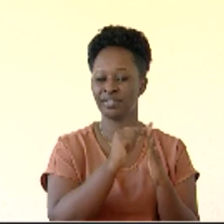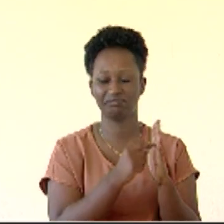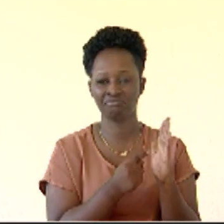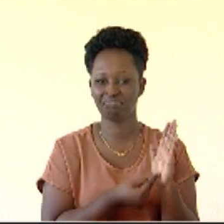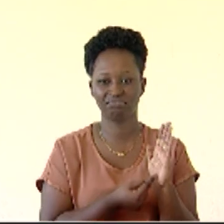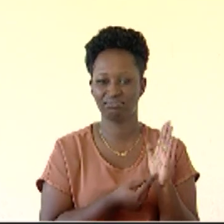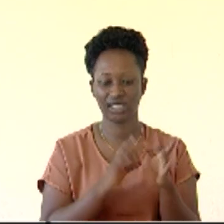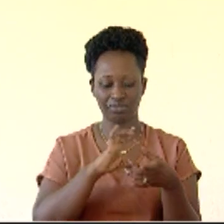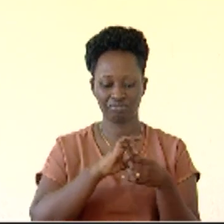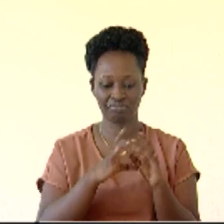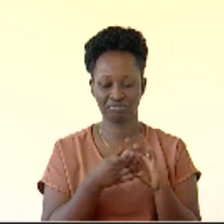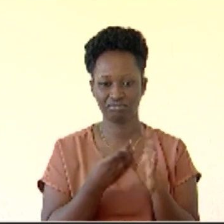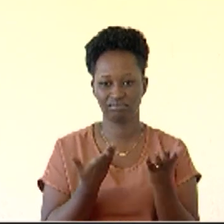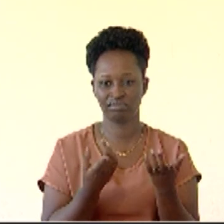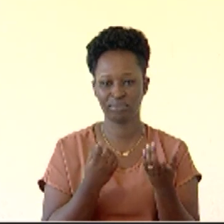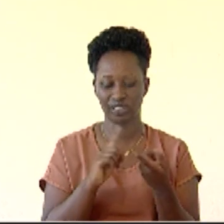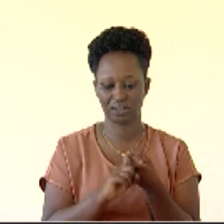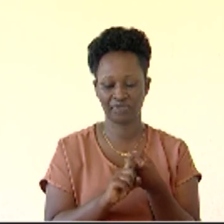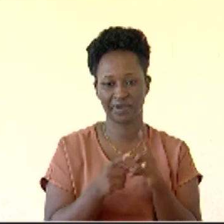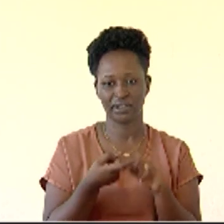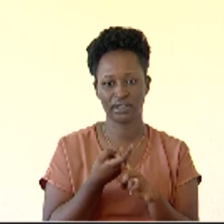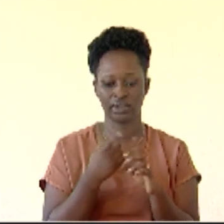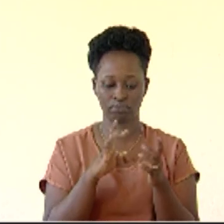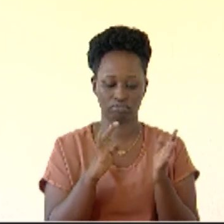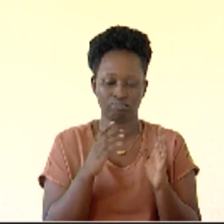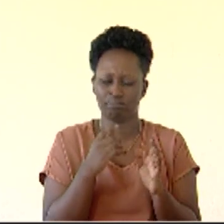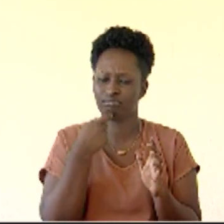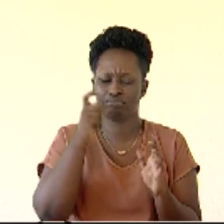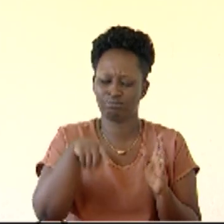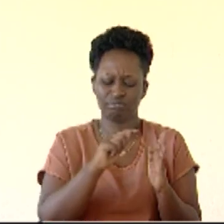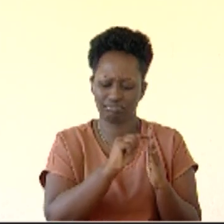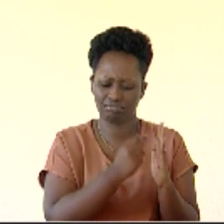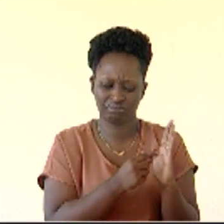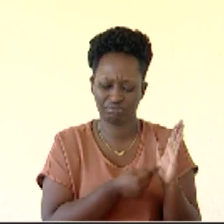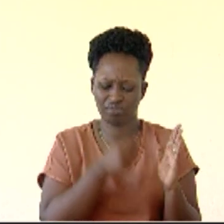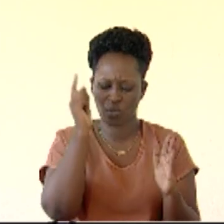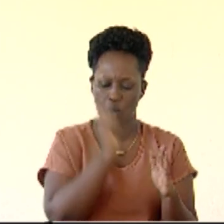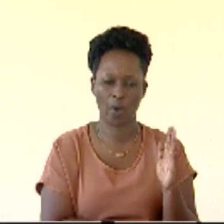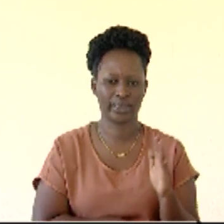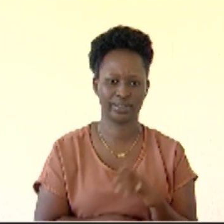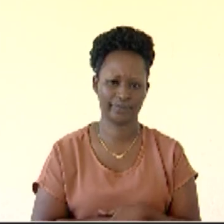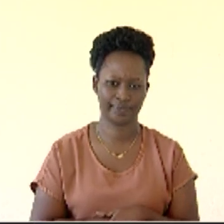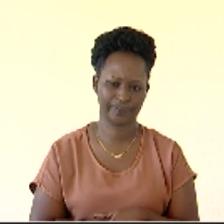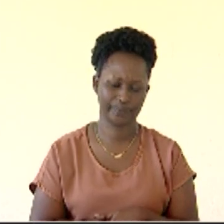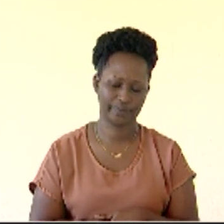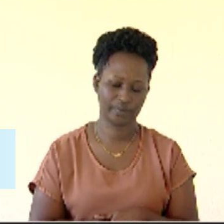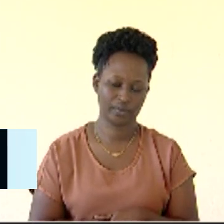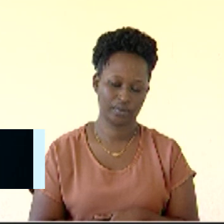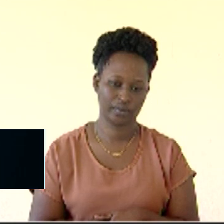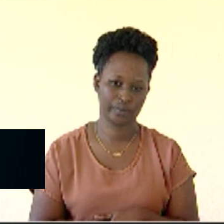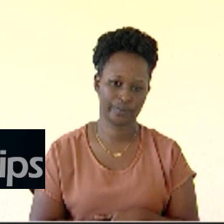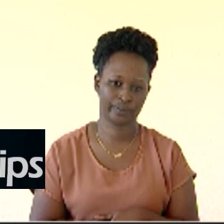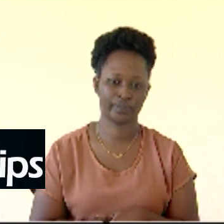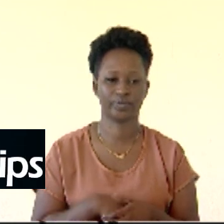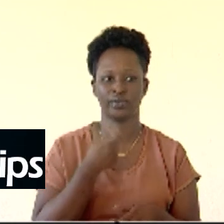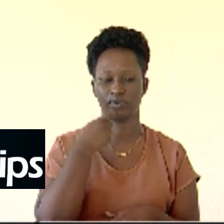partners that are in healthy relationship? All right? What are the most characteristics we should have to discuss today? They